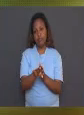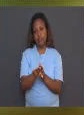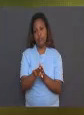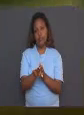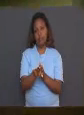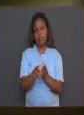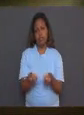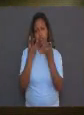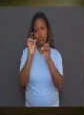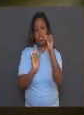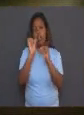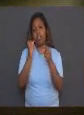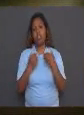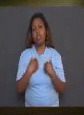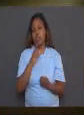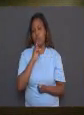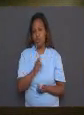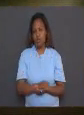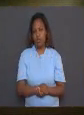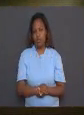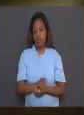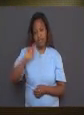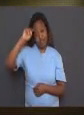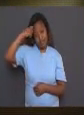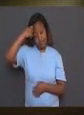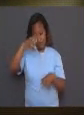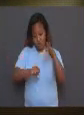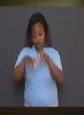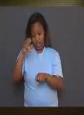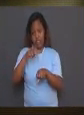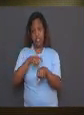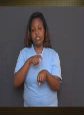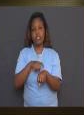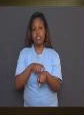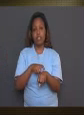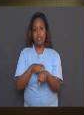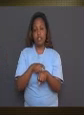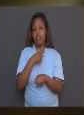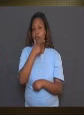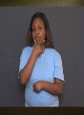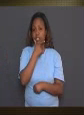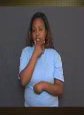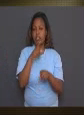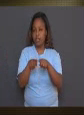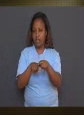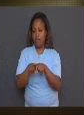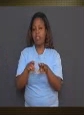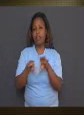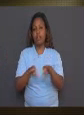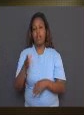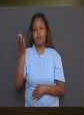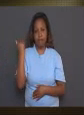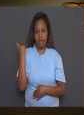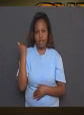history. During the colonial period, Britain made an agreement